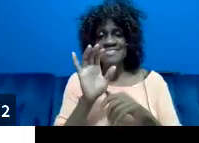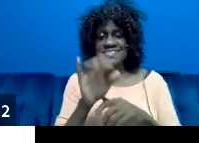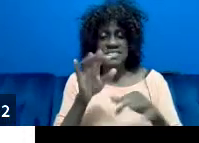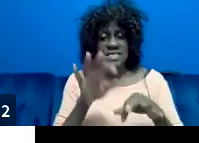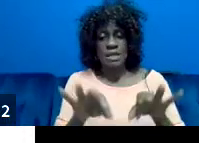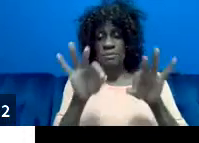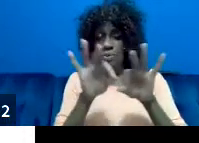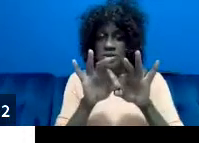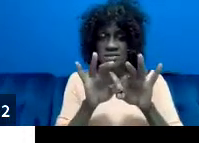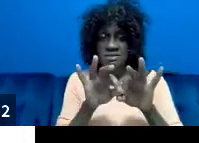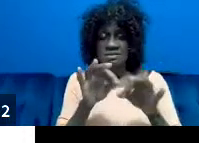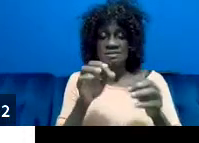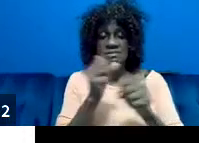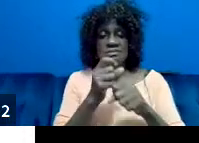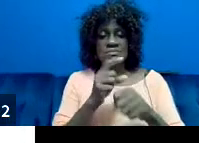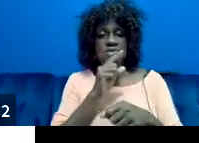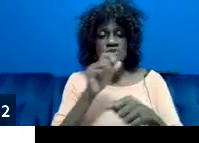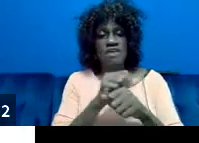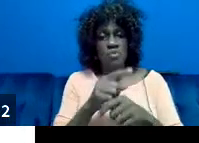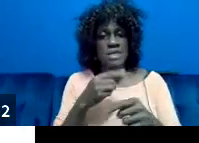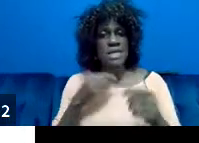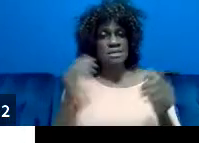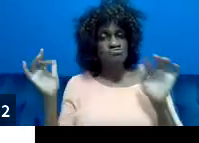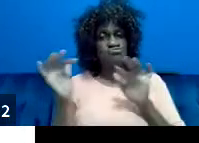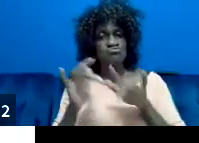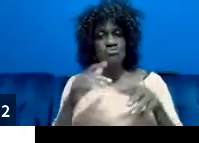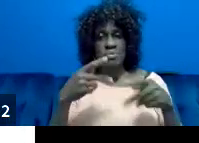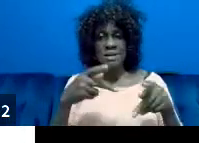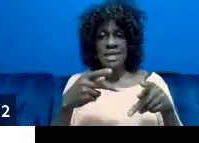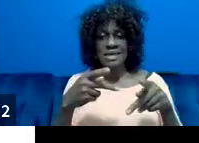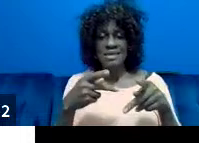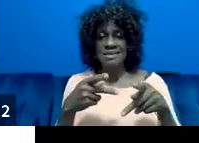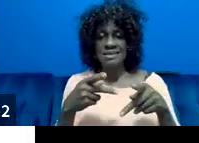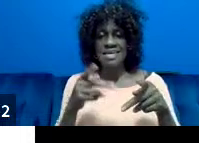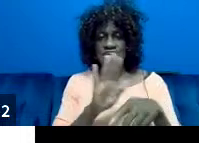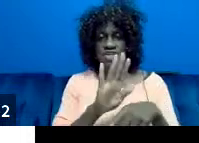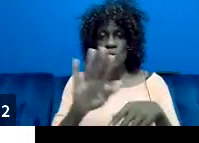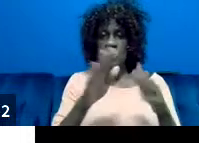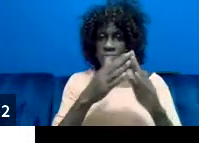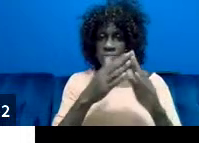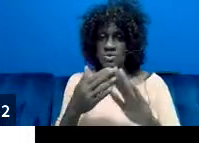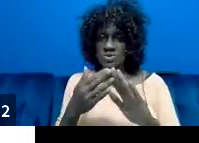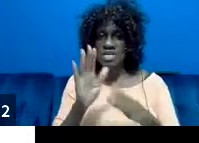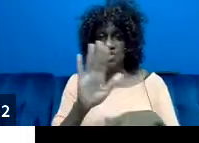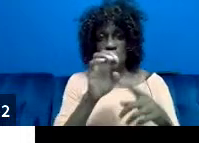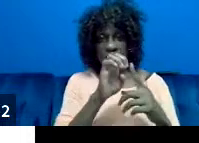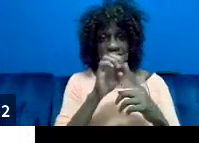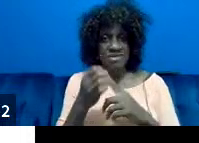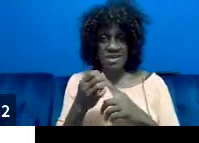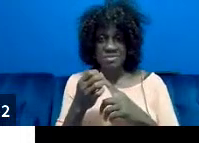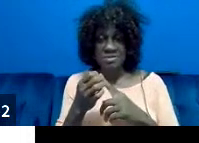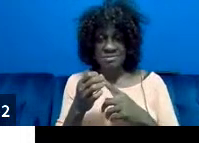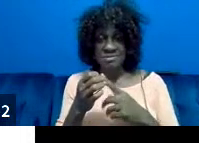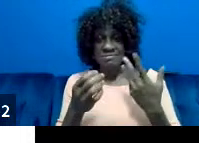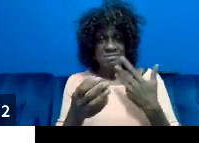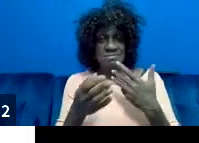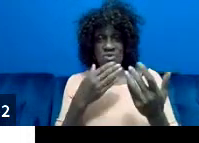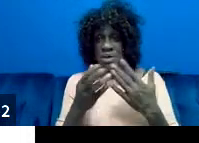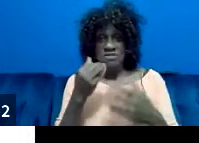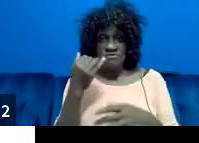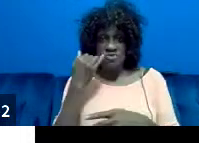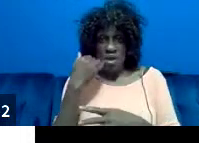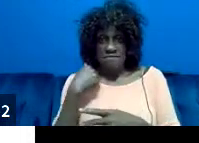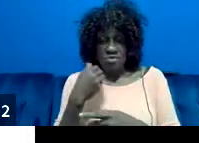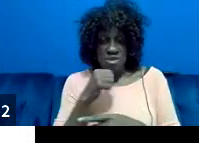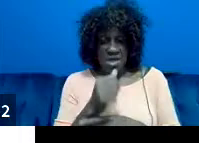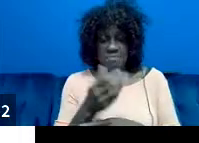important feature to make sure that everybody gets to come and play or participate in your community, in your environment. And whether you're exempted or not, it could